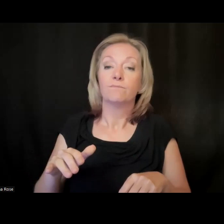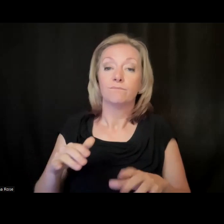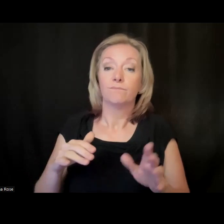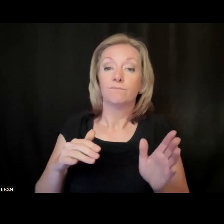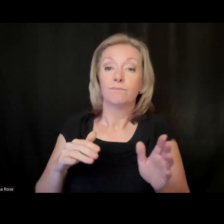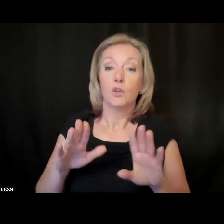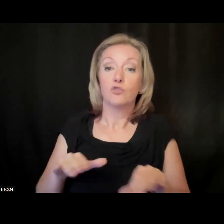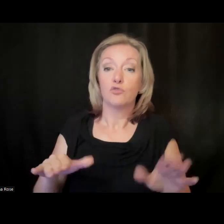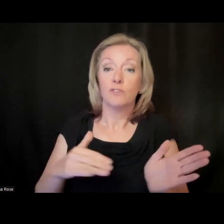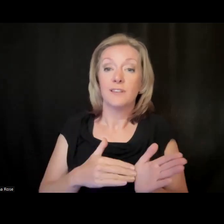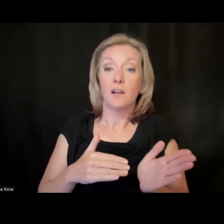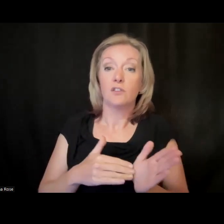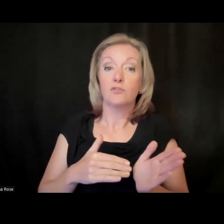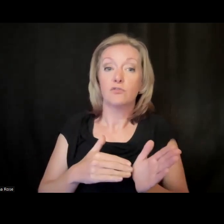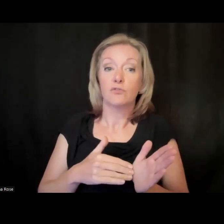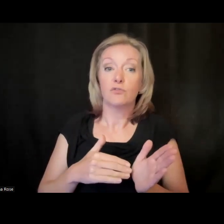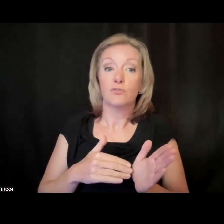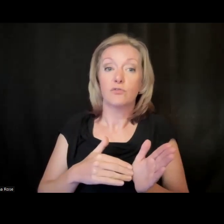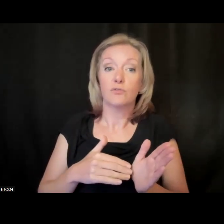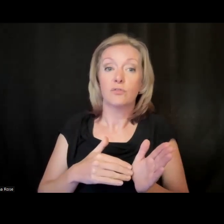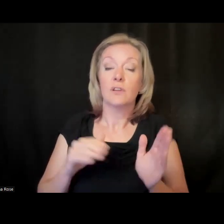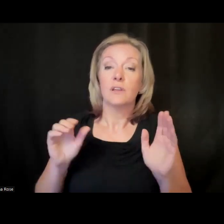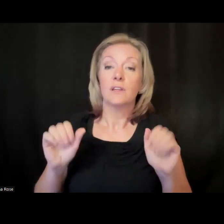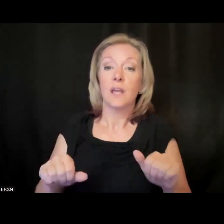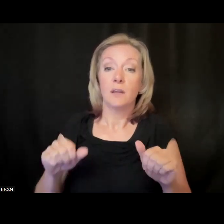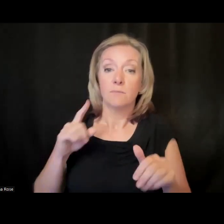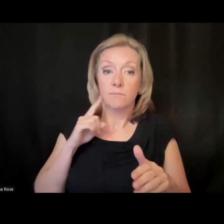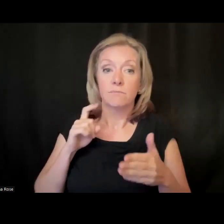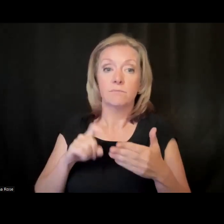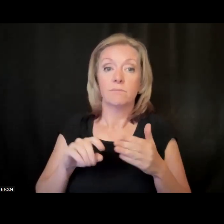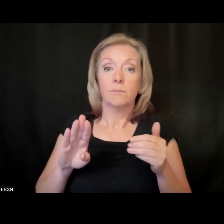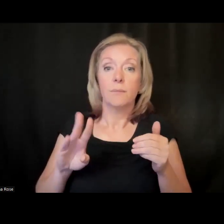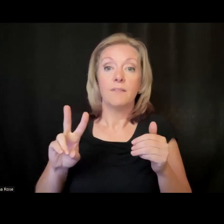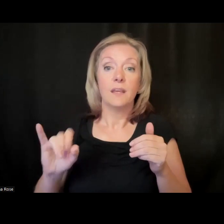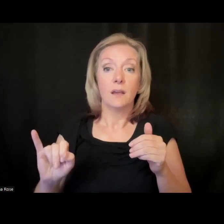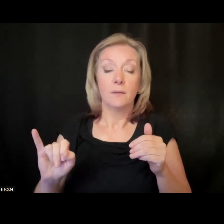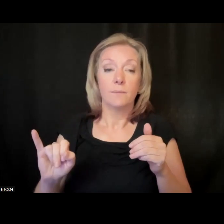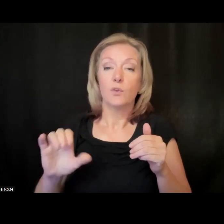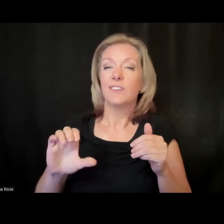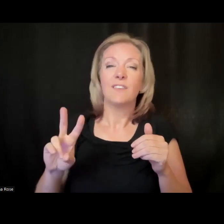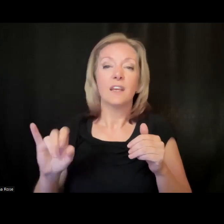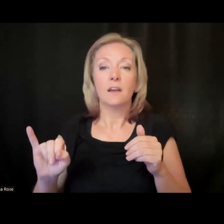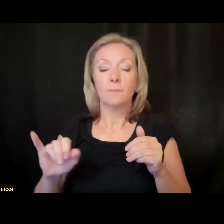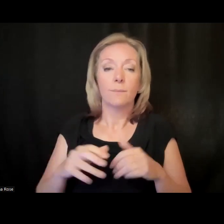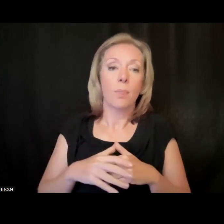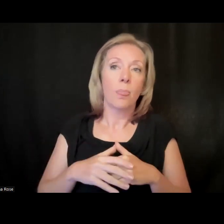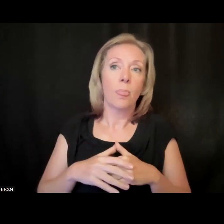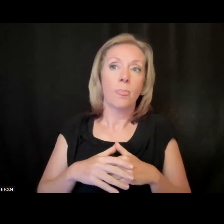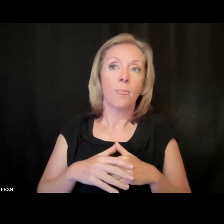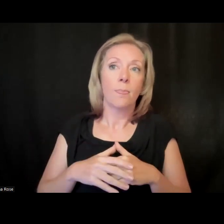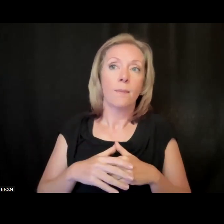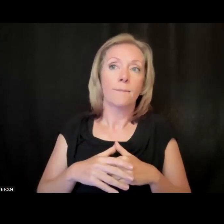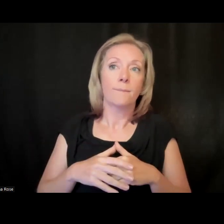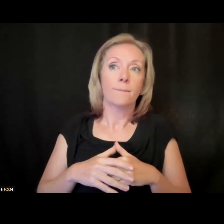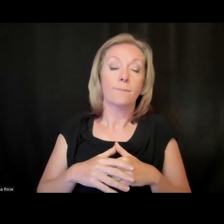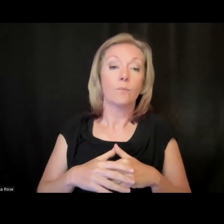ophthalmologists and even optometrists, and I don't mean to say even, but and optometrists can diagnose ocular visual impairment. What we hope is that